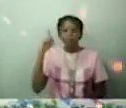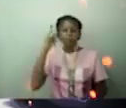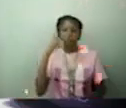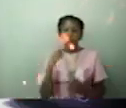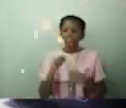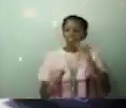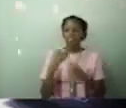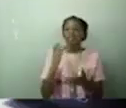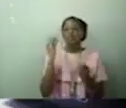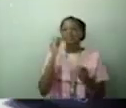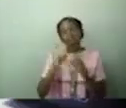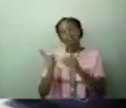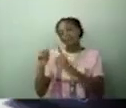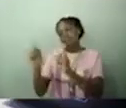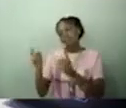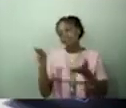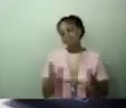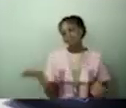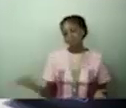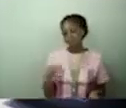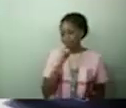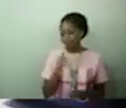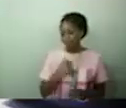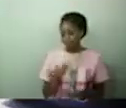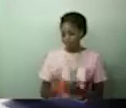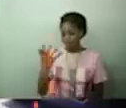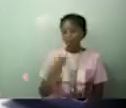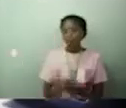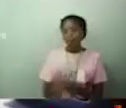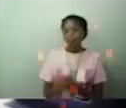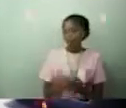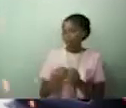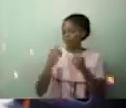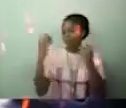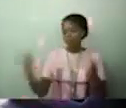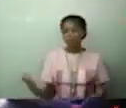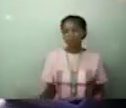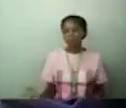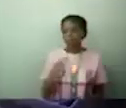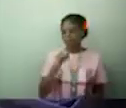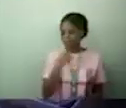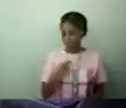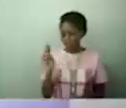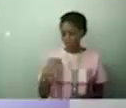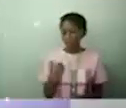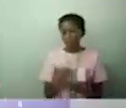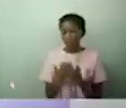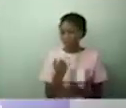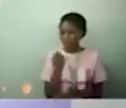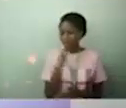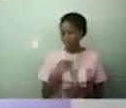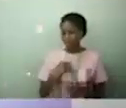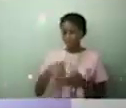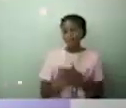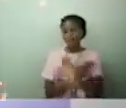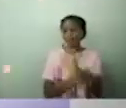about using how much money you have to demonstrate how much of God you have or how much God has